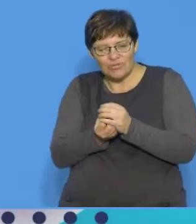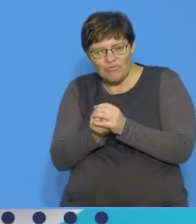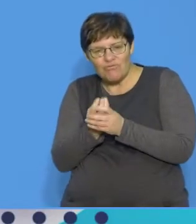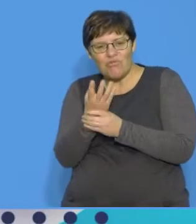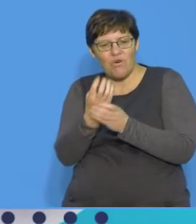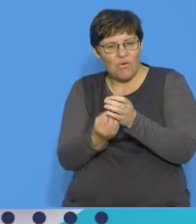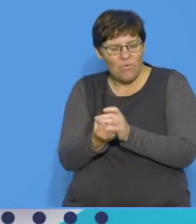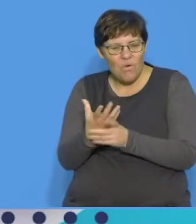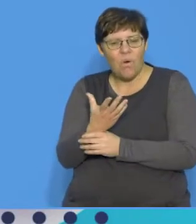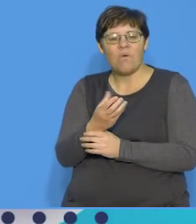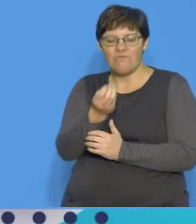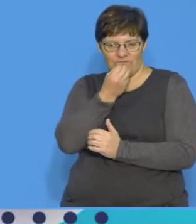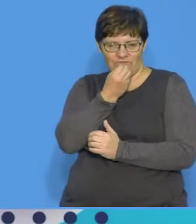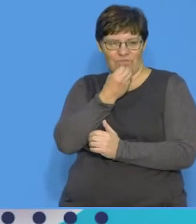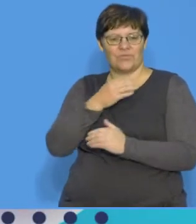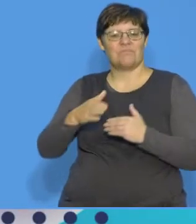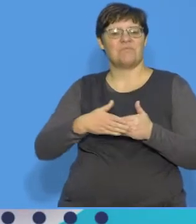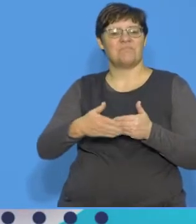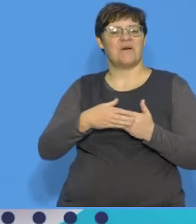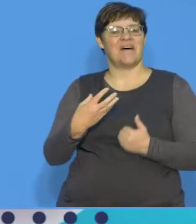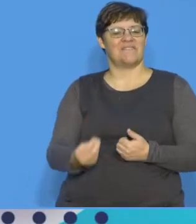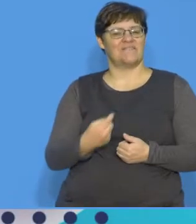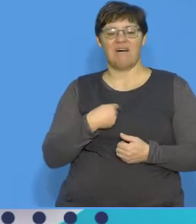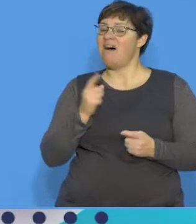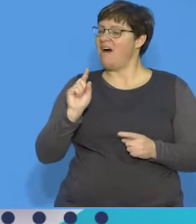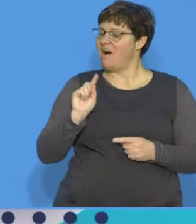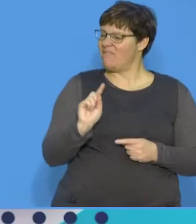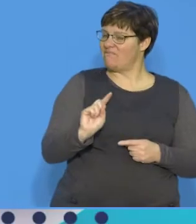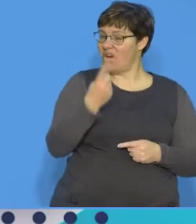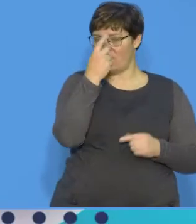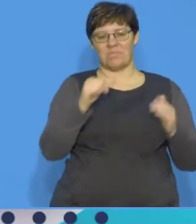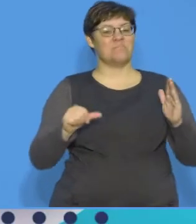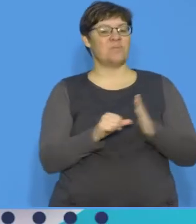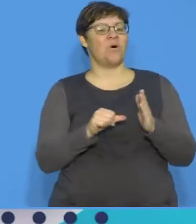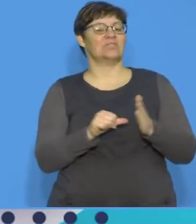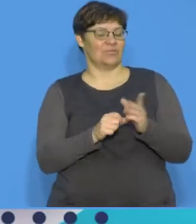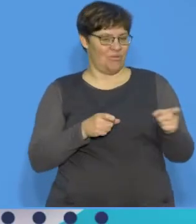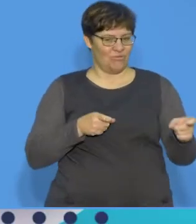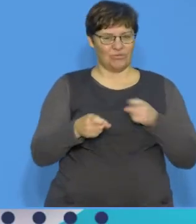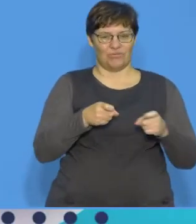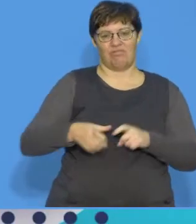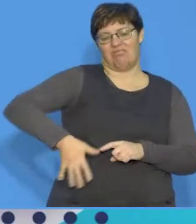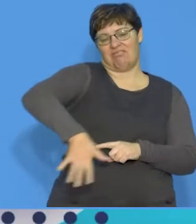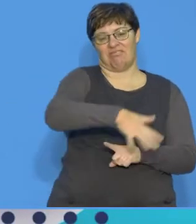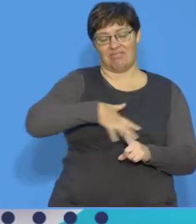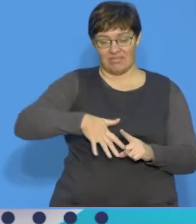food, this was an important first step in terms of controlling the environment.